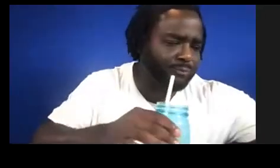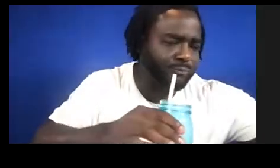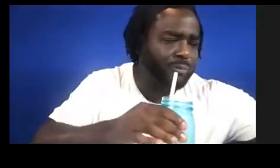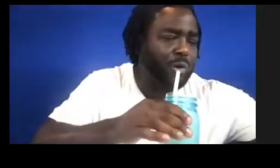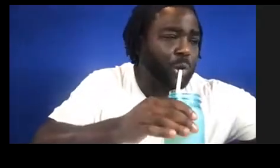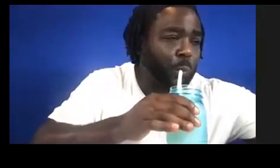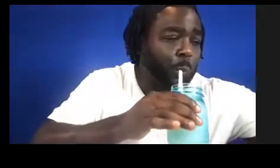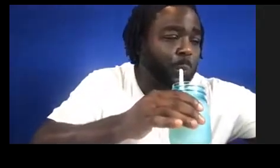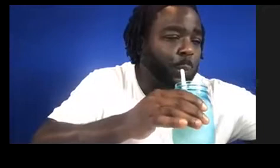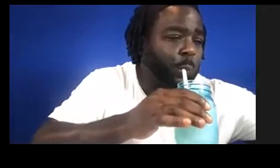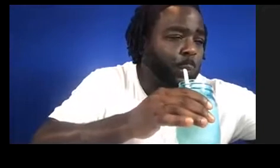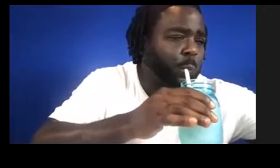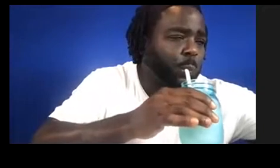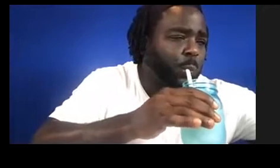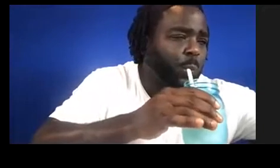of my lemonade.